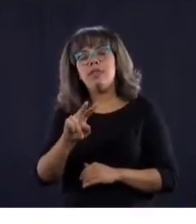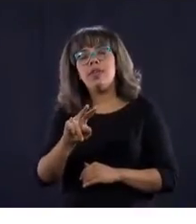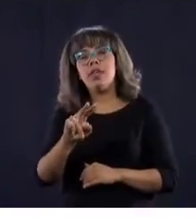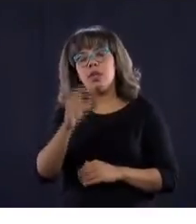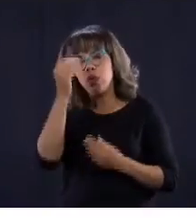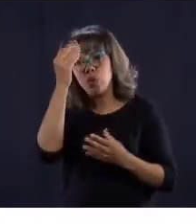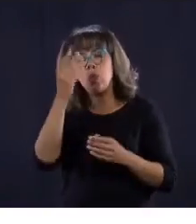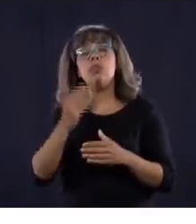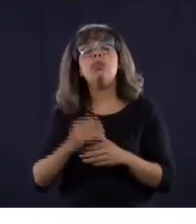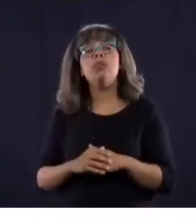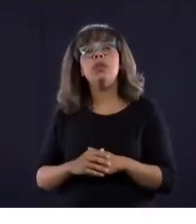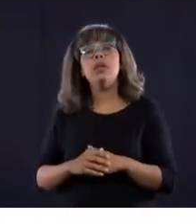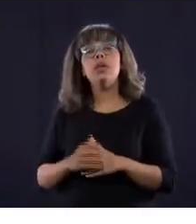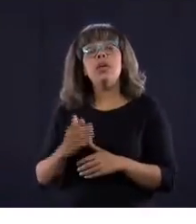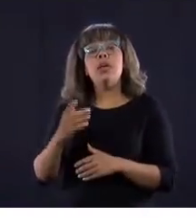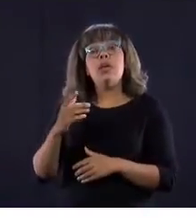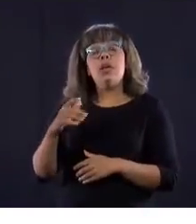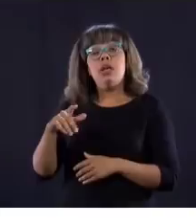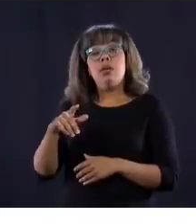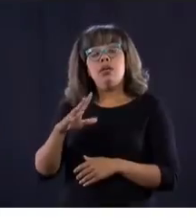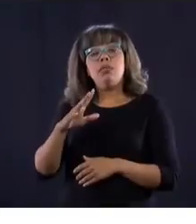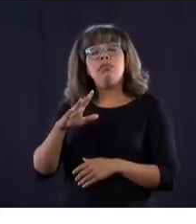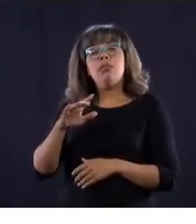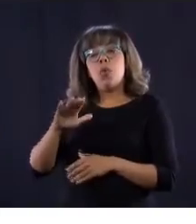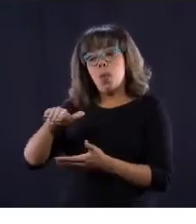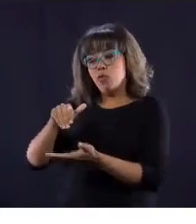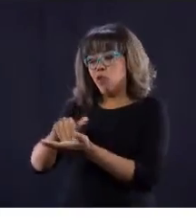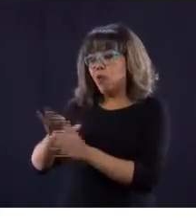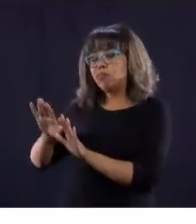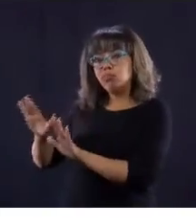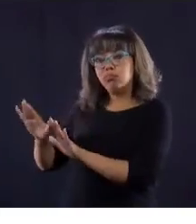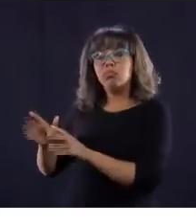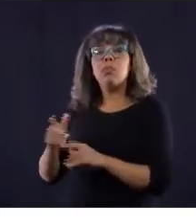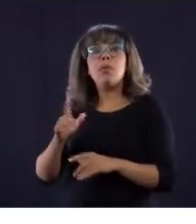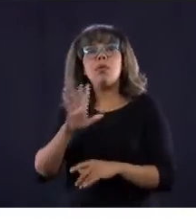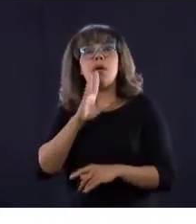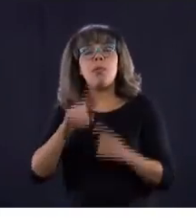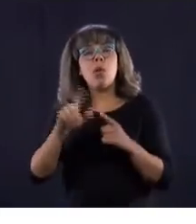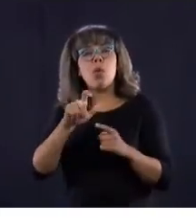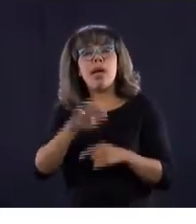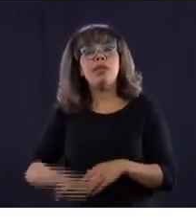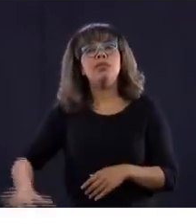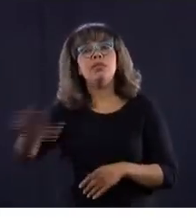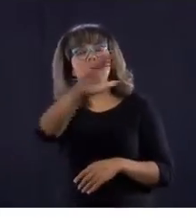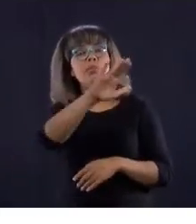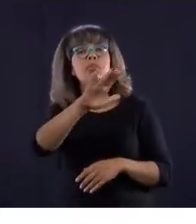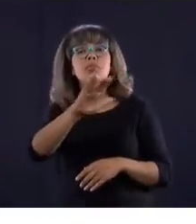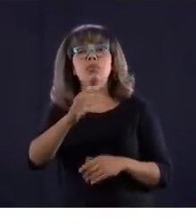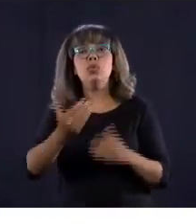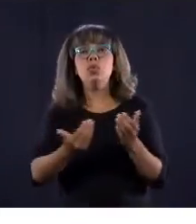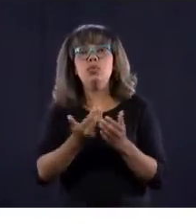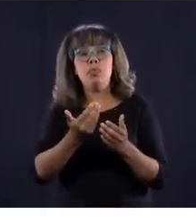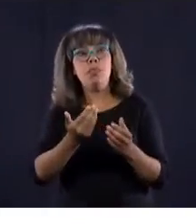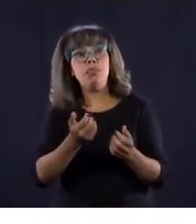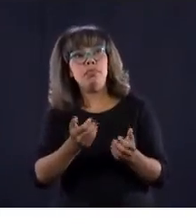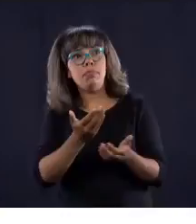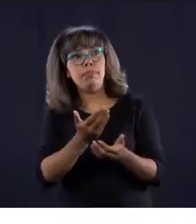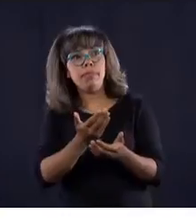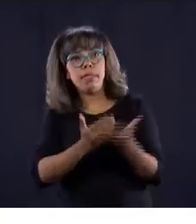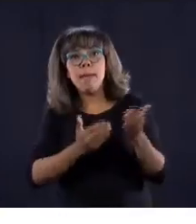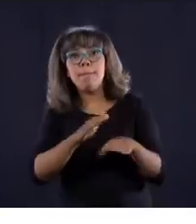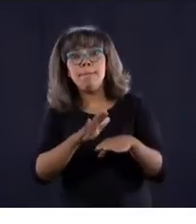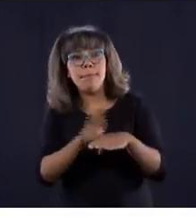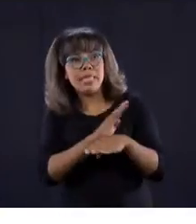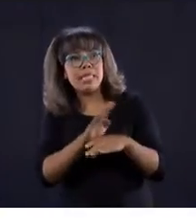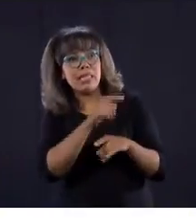Yes. Yes. And with the reopening, Dr. Aguda, you advised to wear masks in